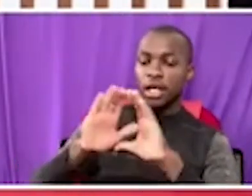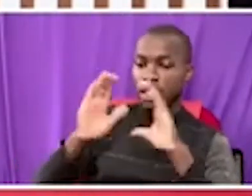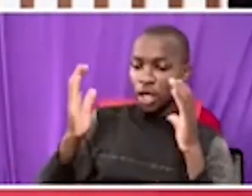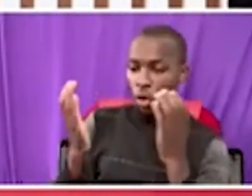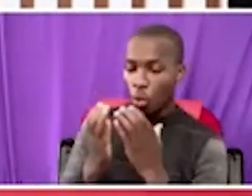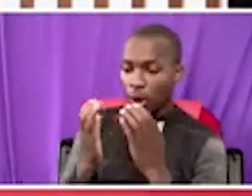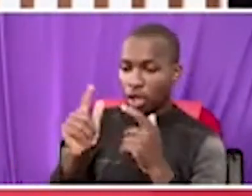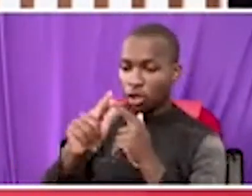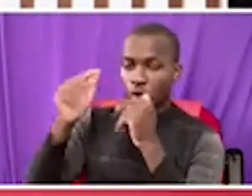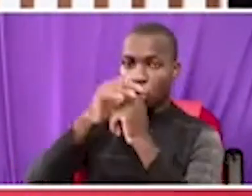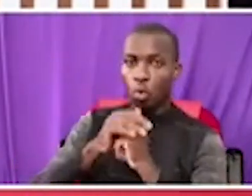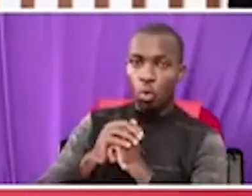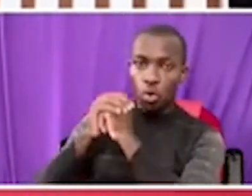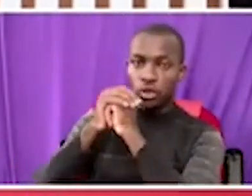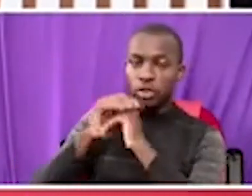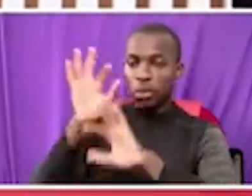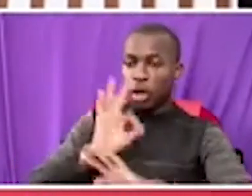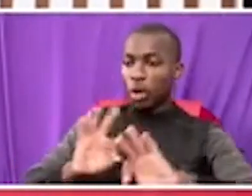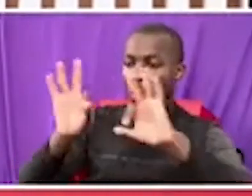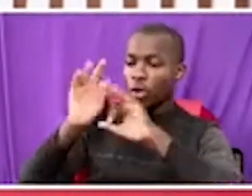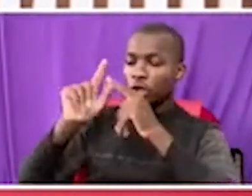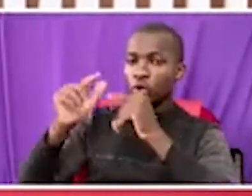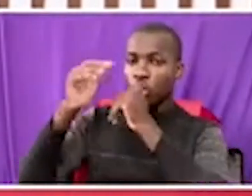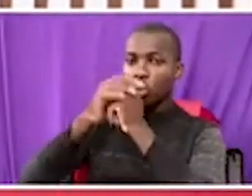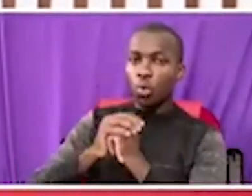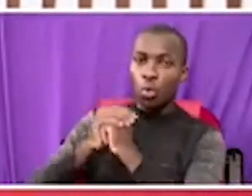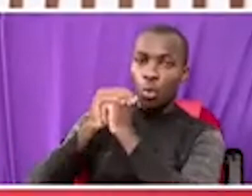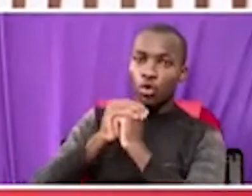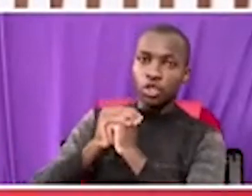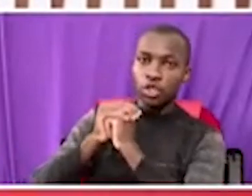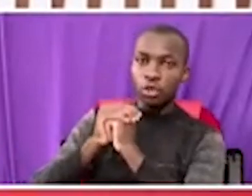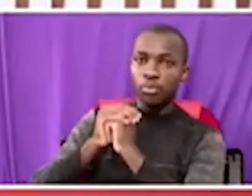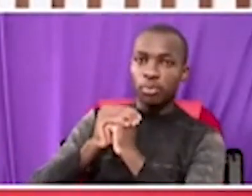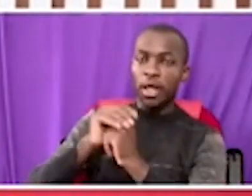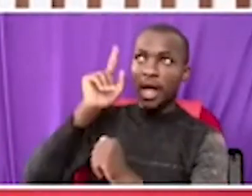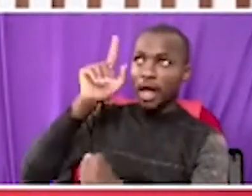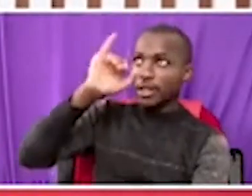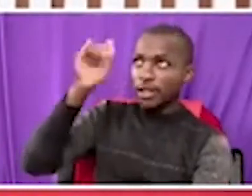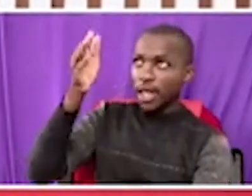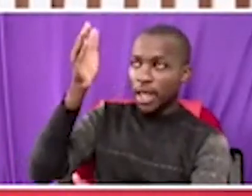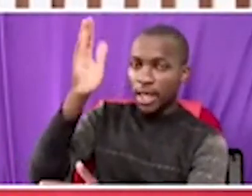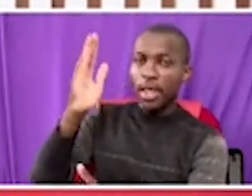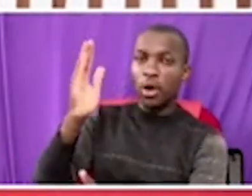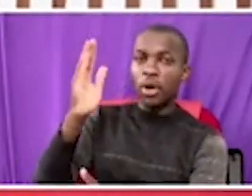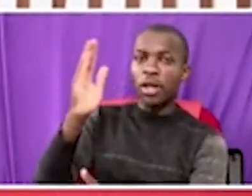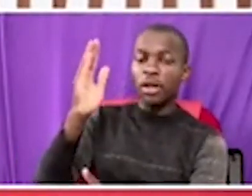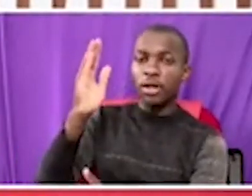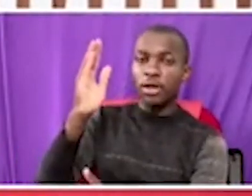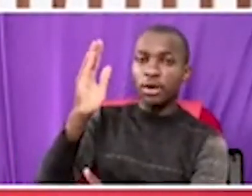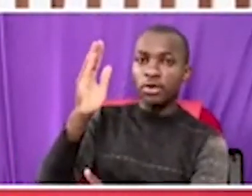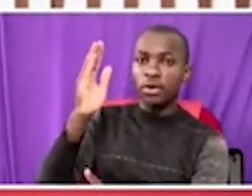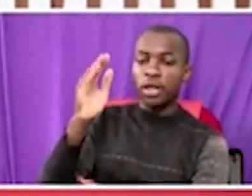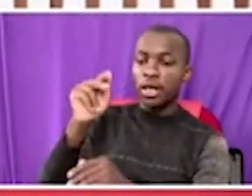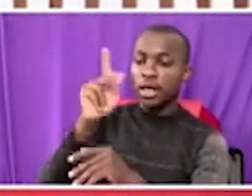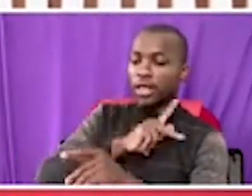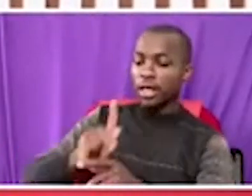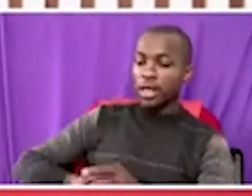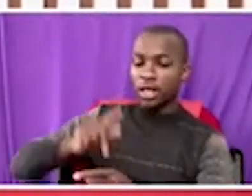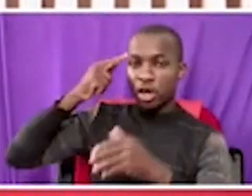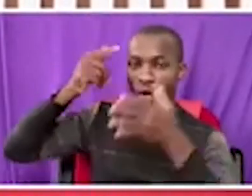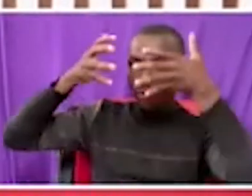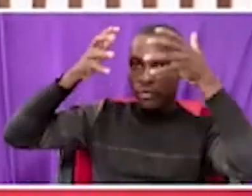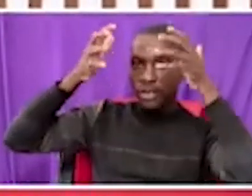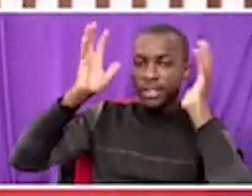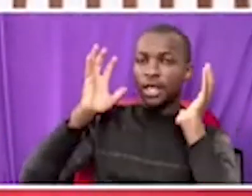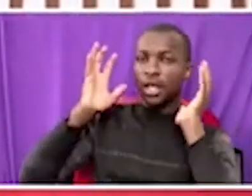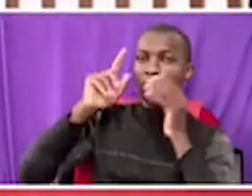worship. He is Zenodochiel. He is Yahweh. He is the zenith of Zion. What he